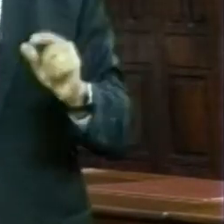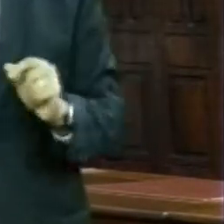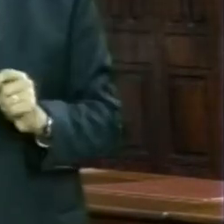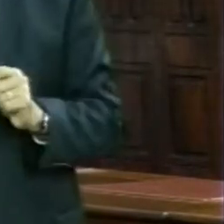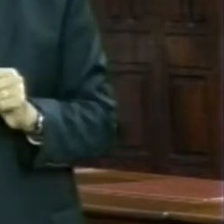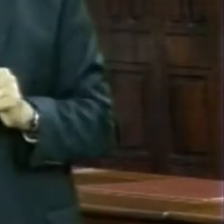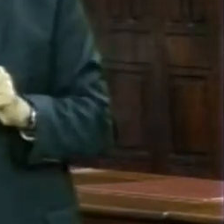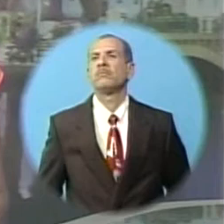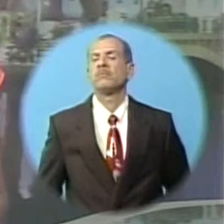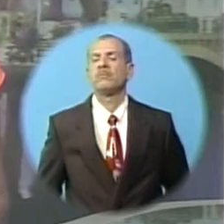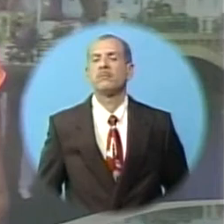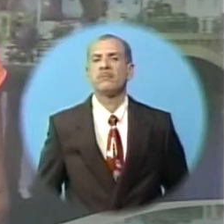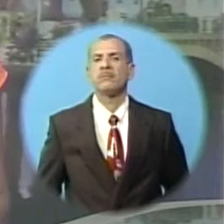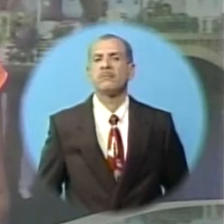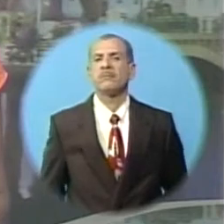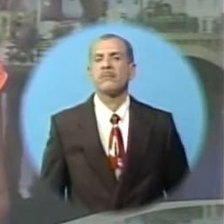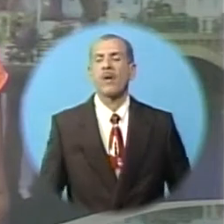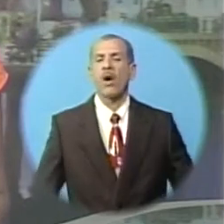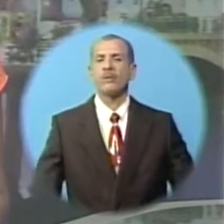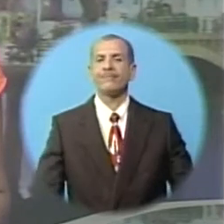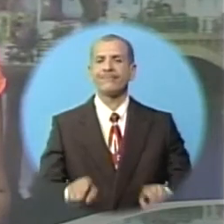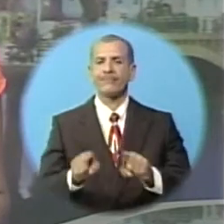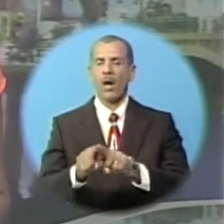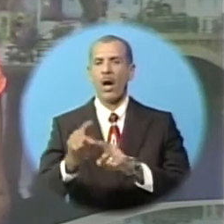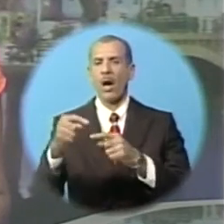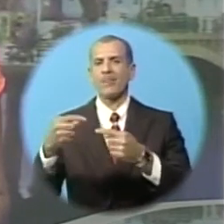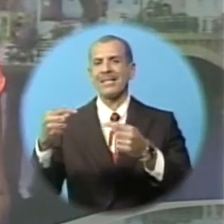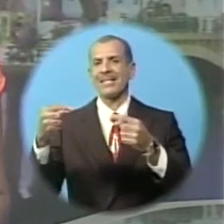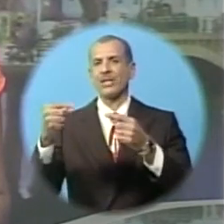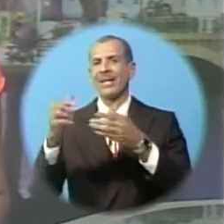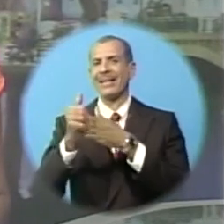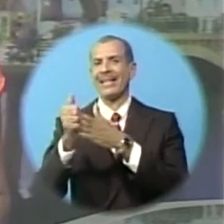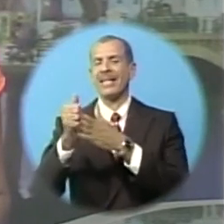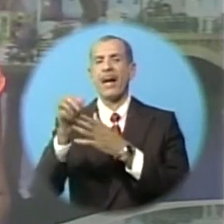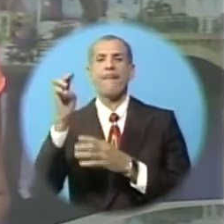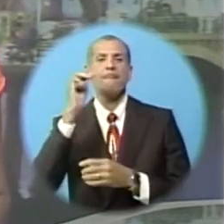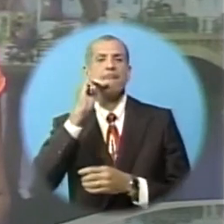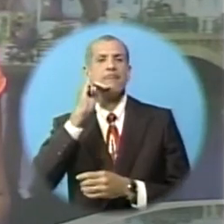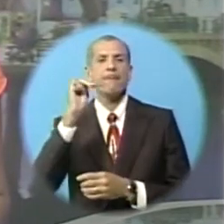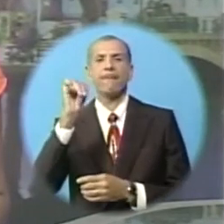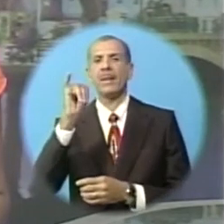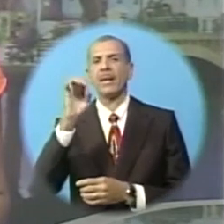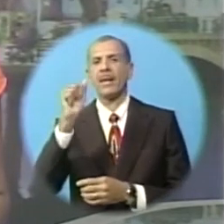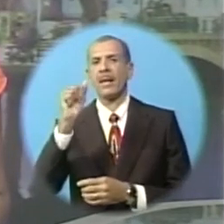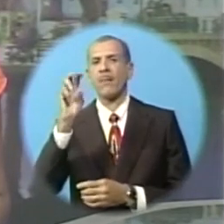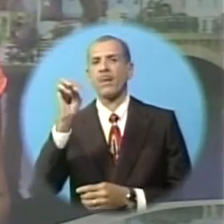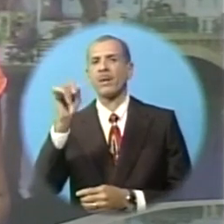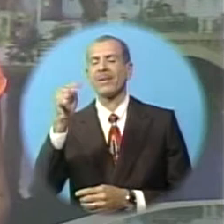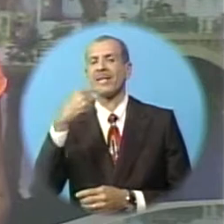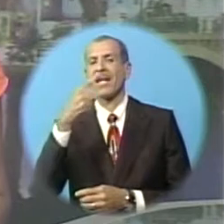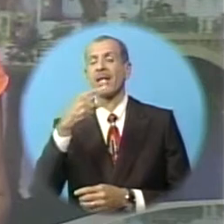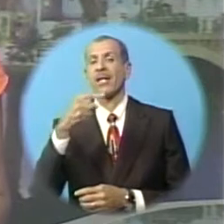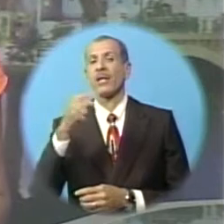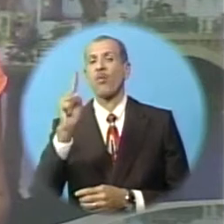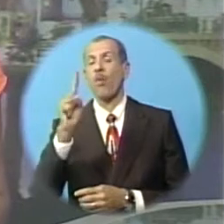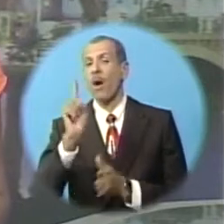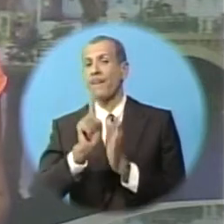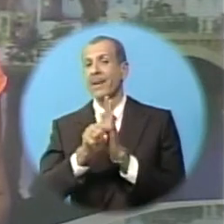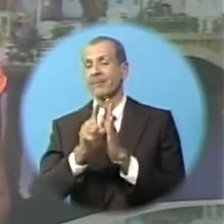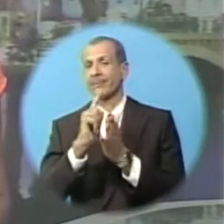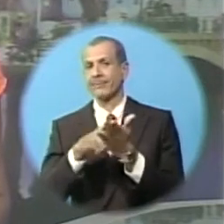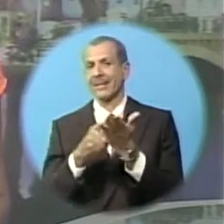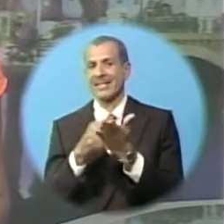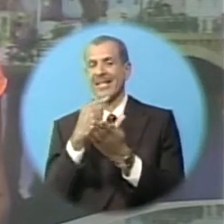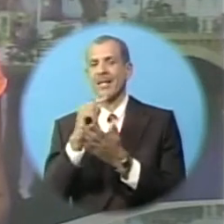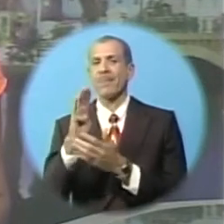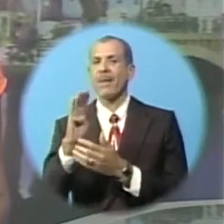the system. Meanwhile, Opposition Leader Mia Motley, in her contribution, which lasted about 1 minute, said that the